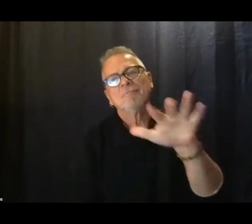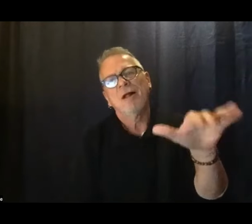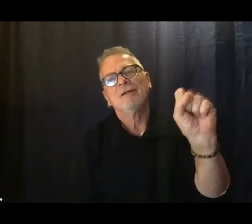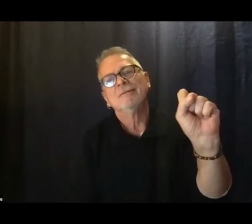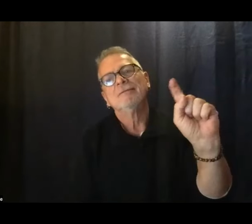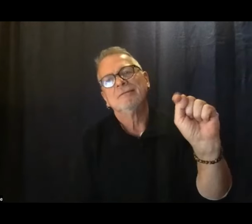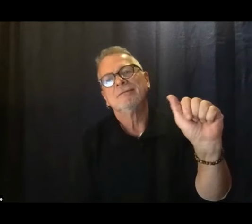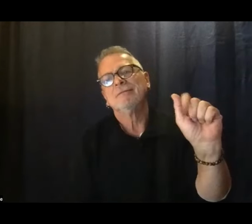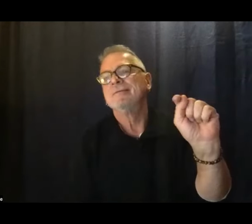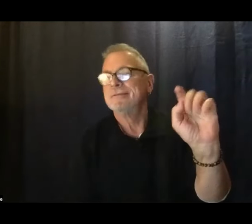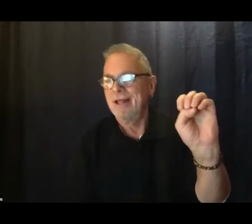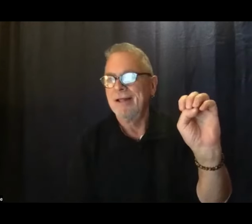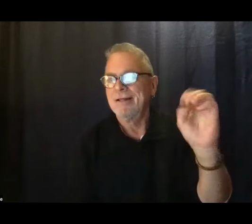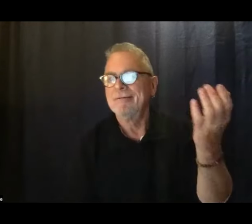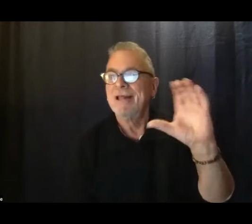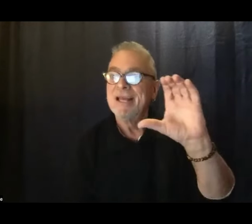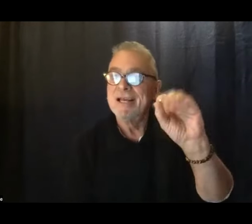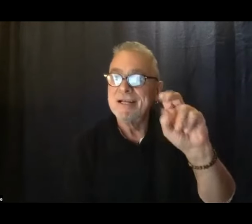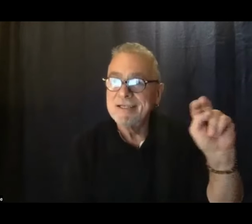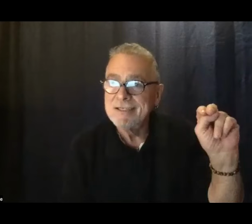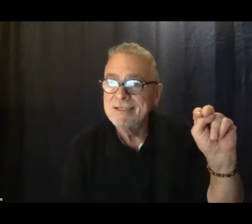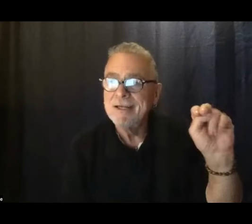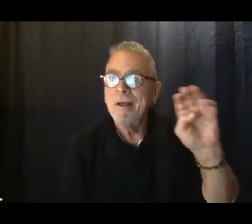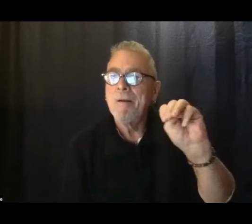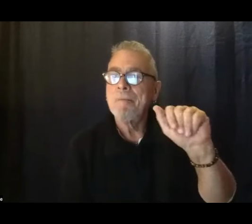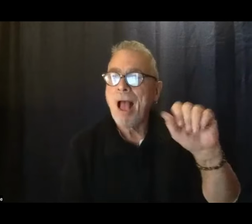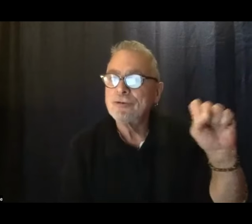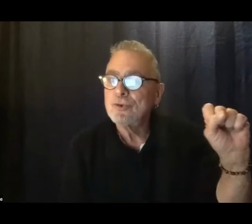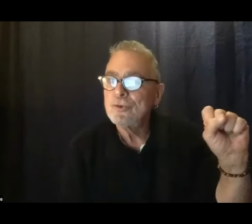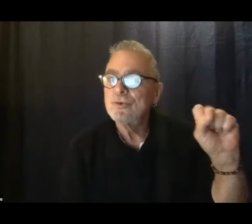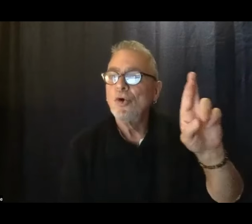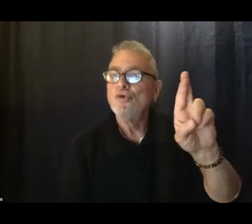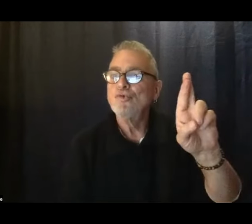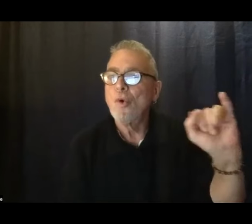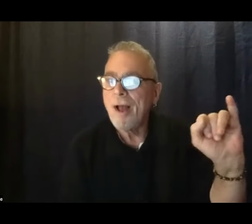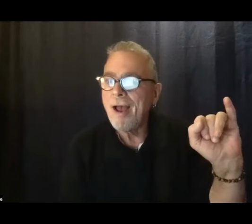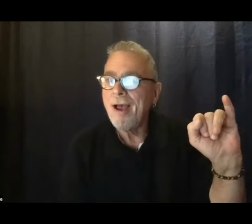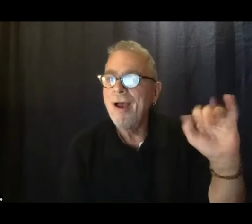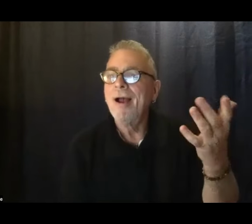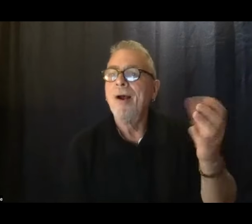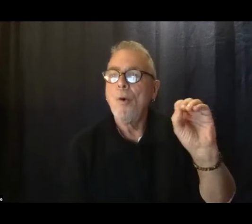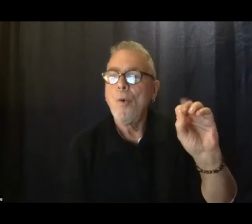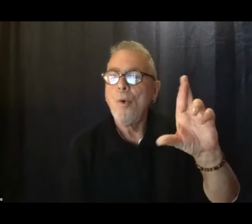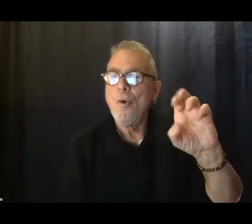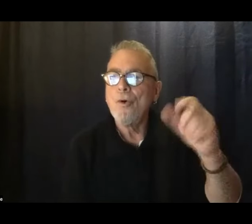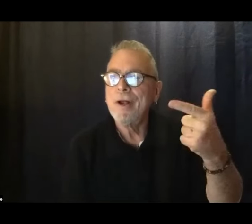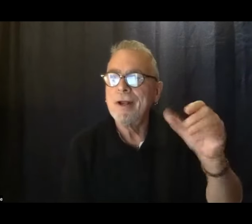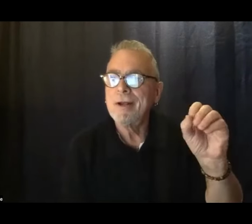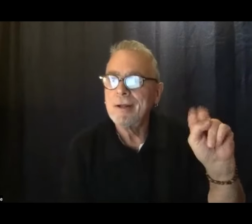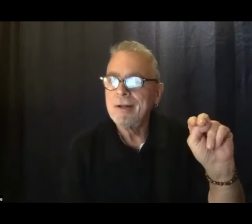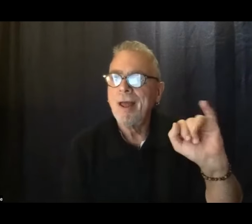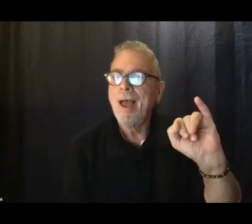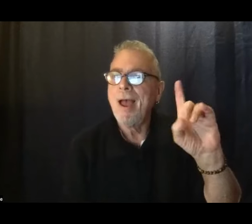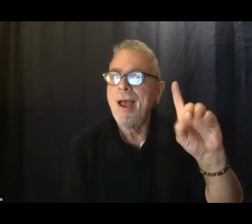to have the names fingerspelled. States, for example, the names should be fingerspelled. Connecticut, Massachusetts, Rhode